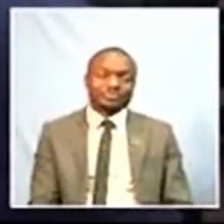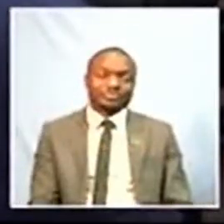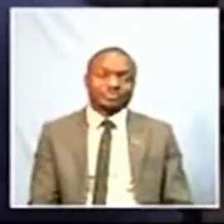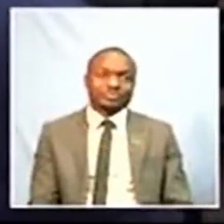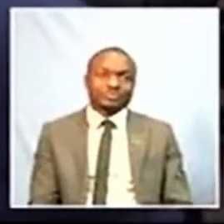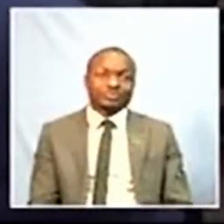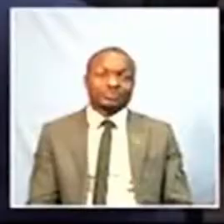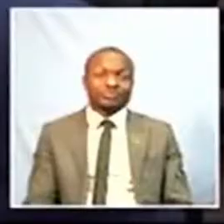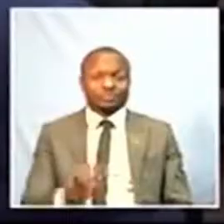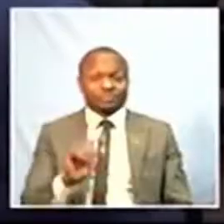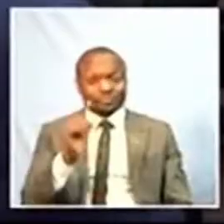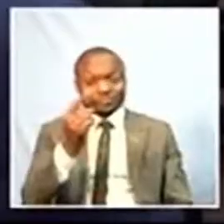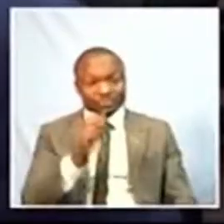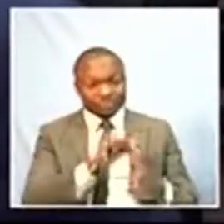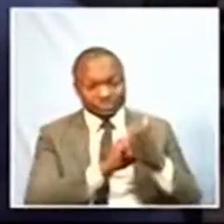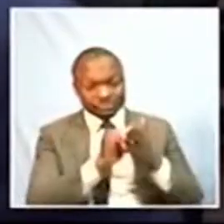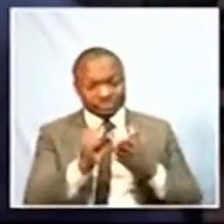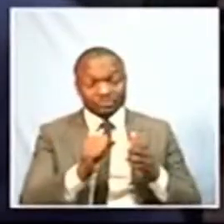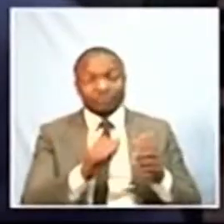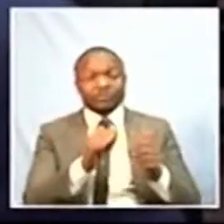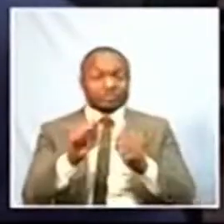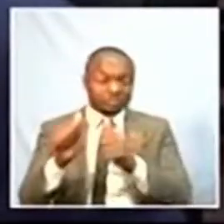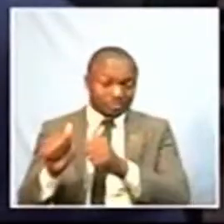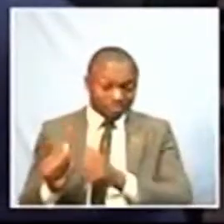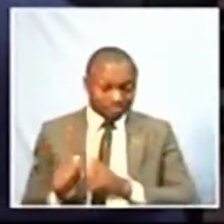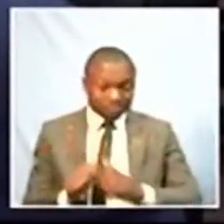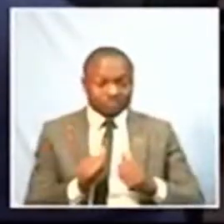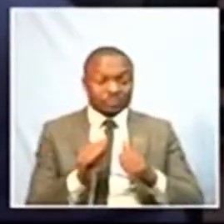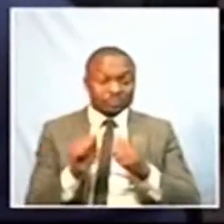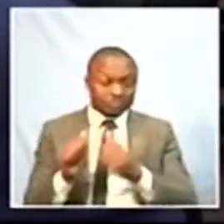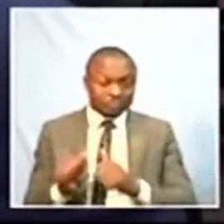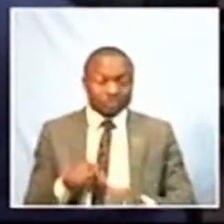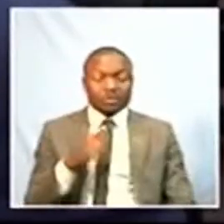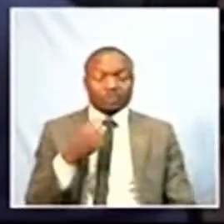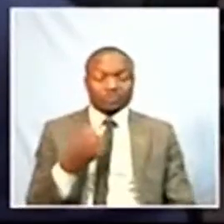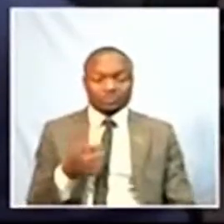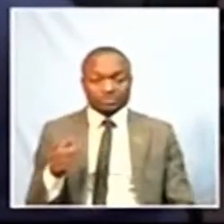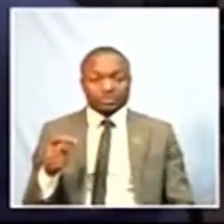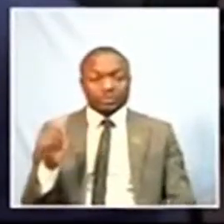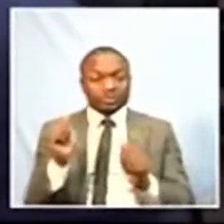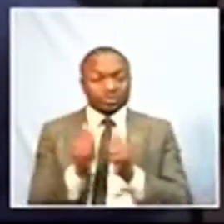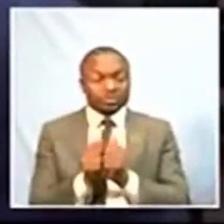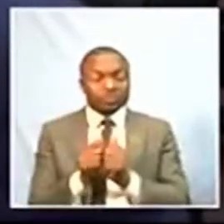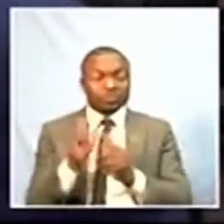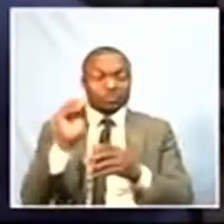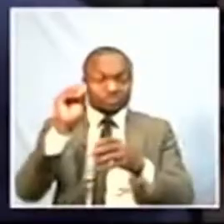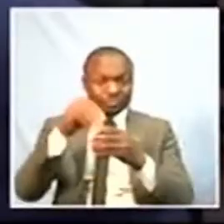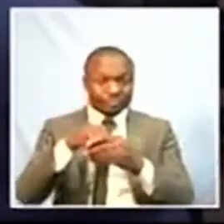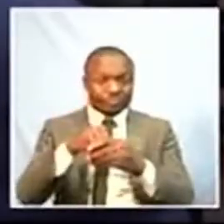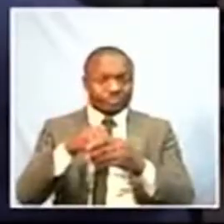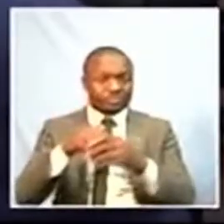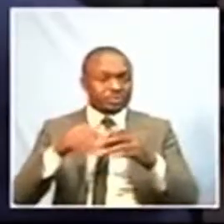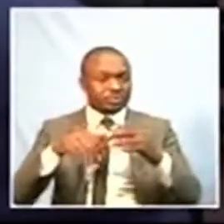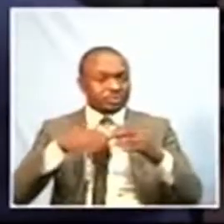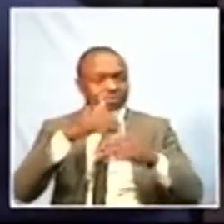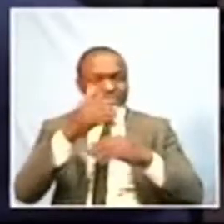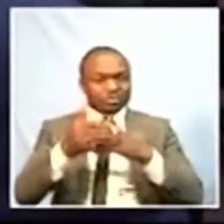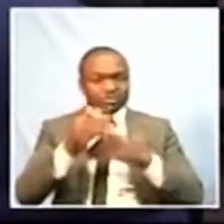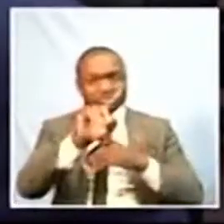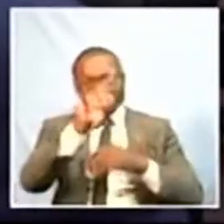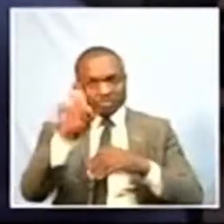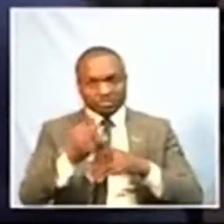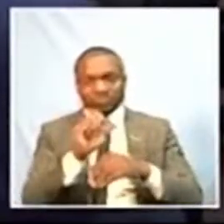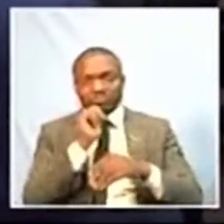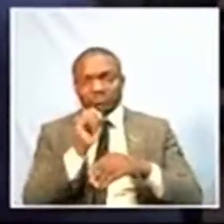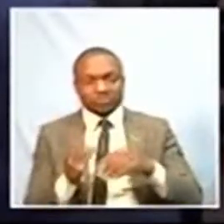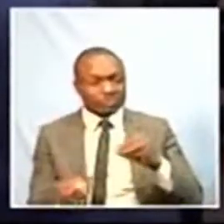Chair, the first statement on the action taken on the device with its storage is out of question. It is not related to the